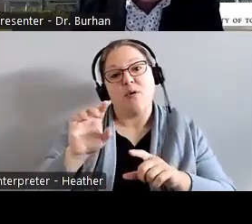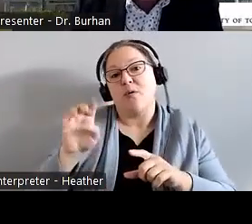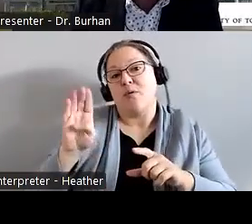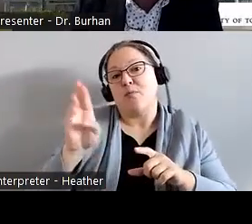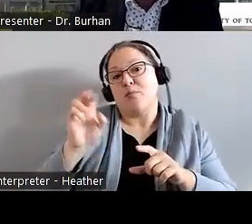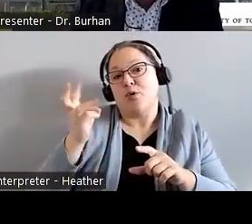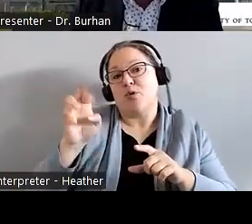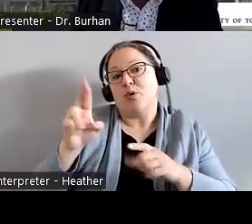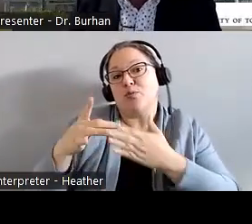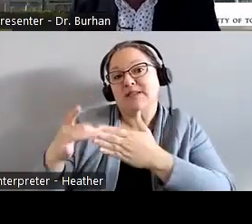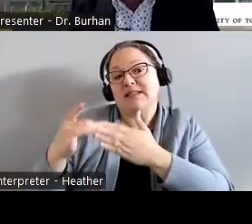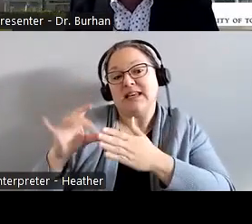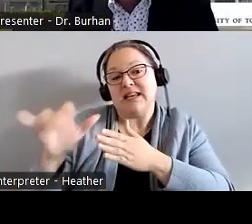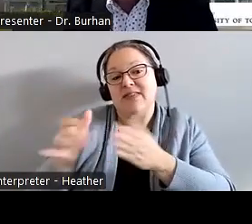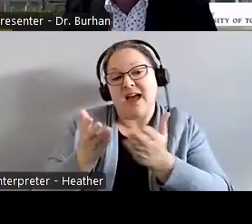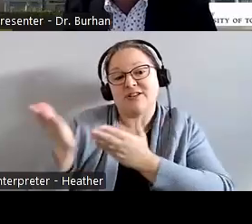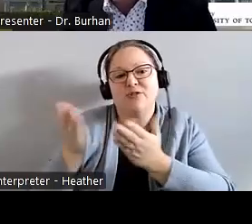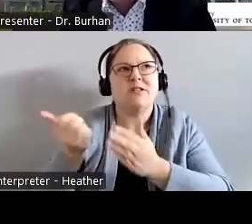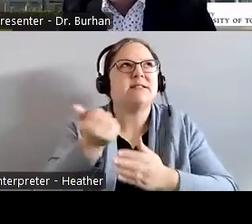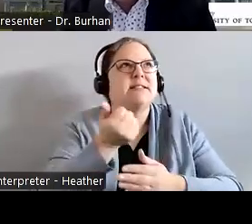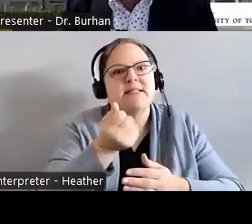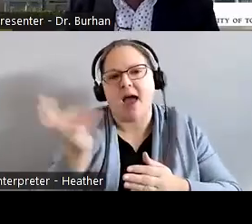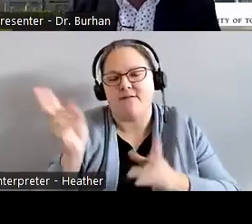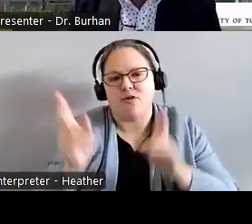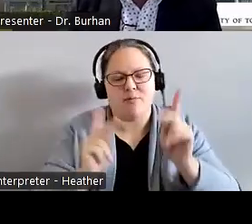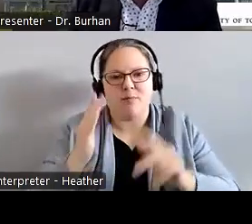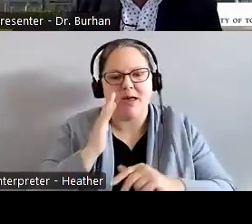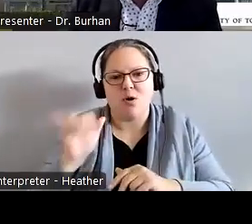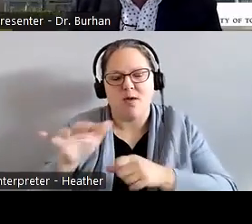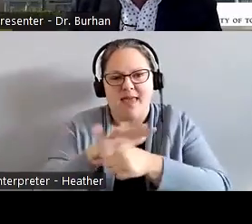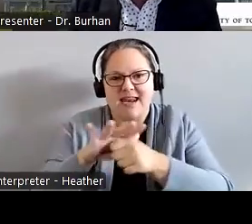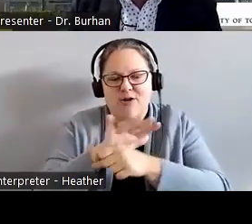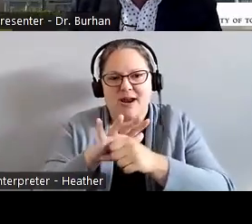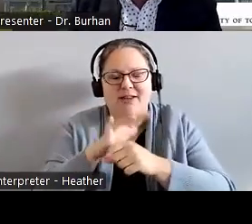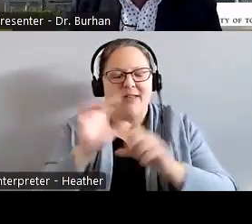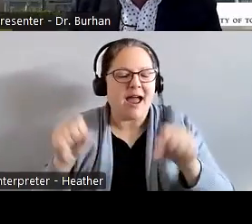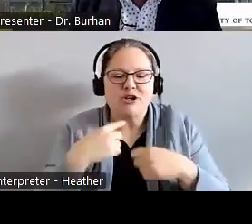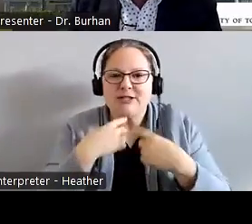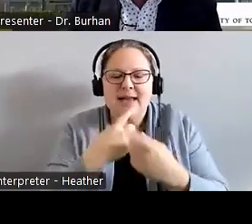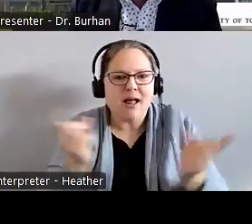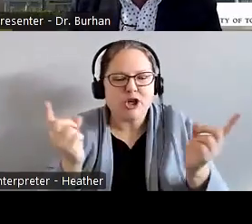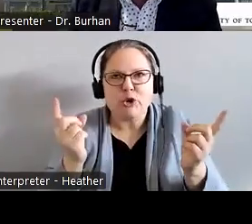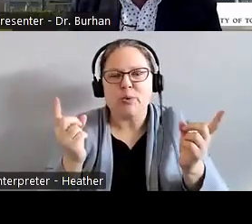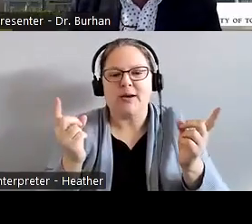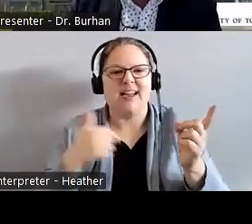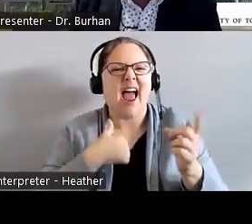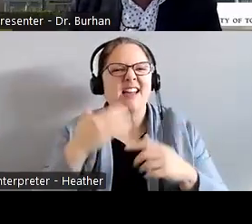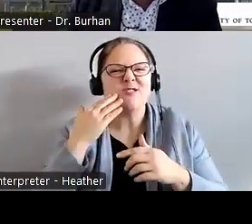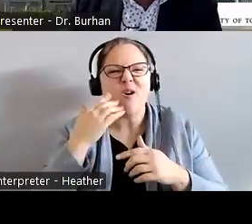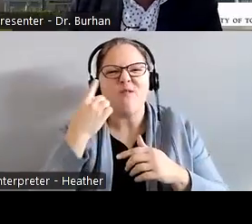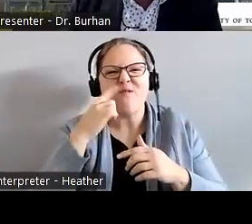that service. So many more people I can mention. I'm sure that I can say that I know for sure that there